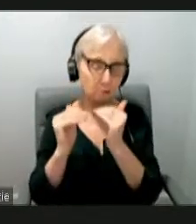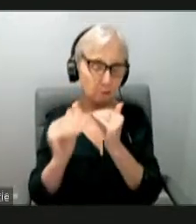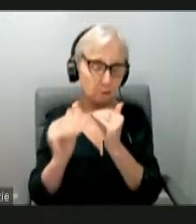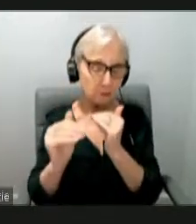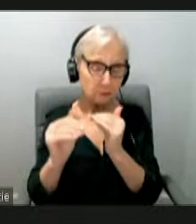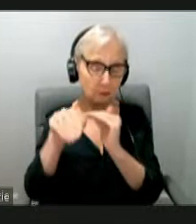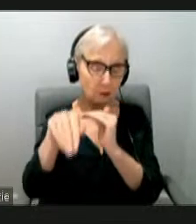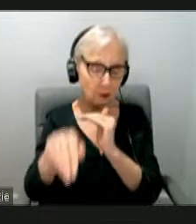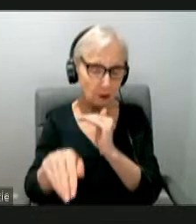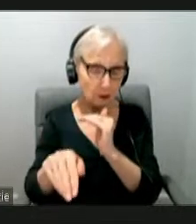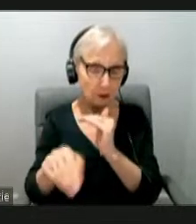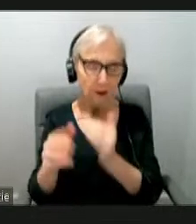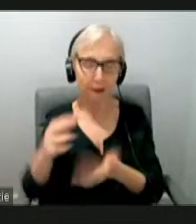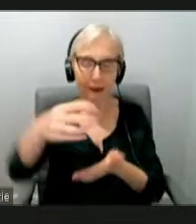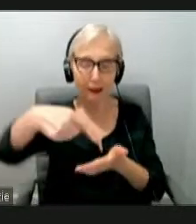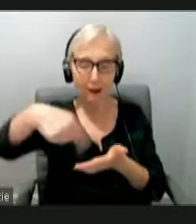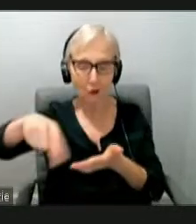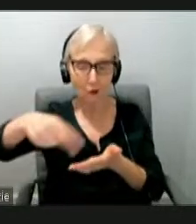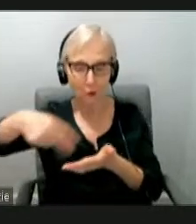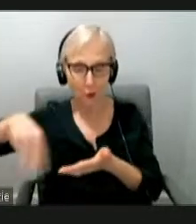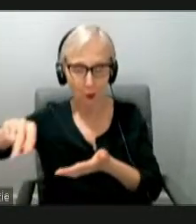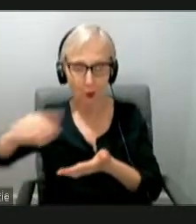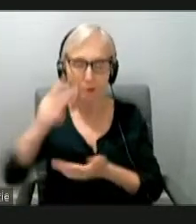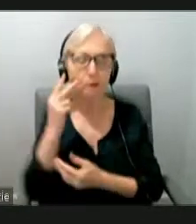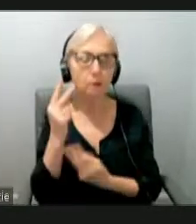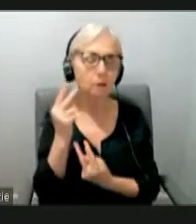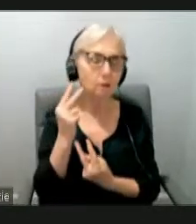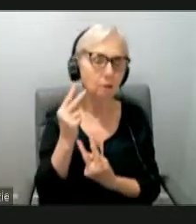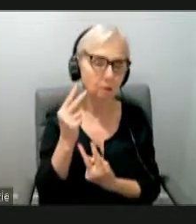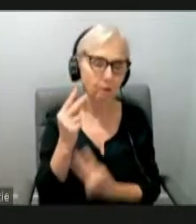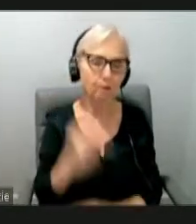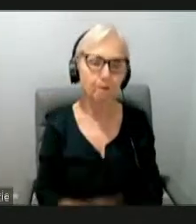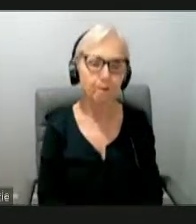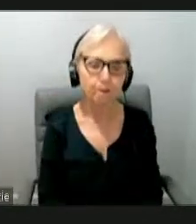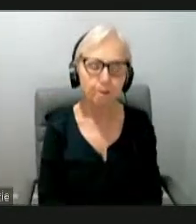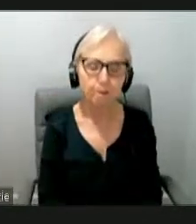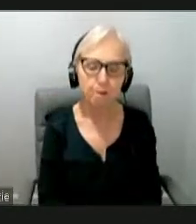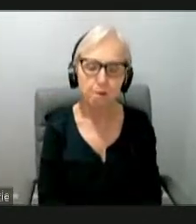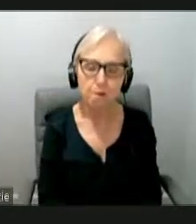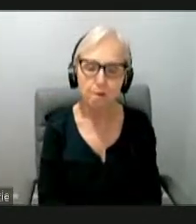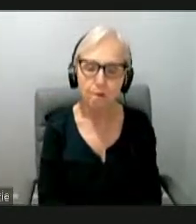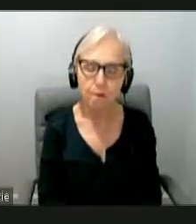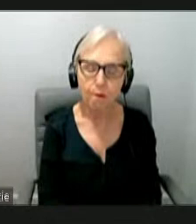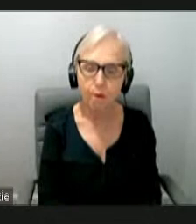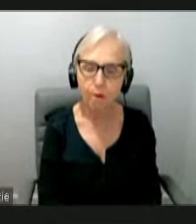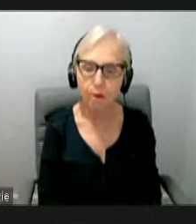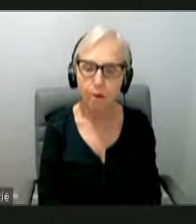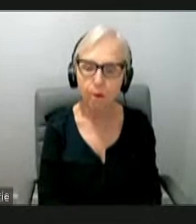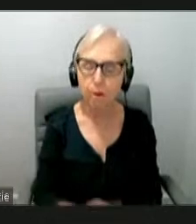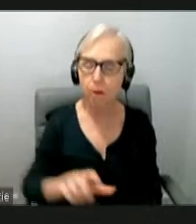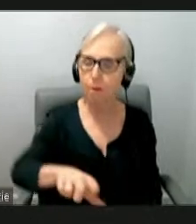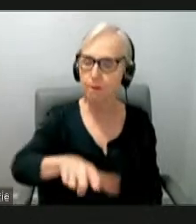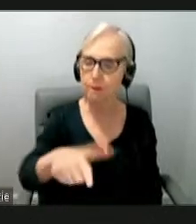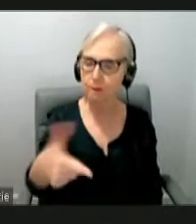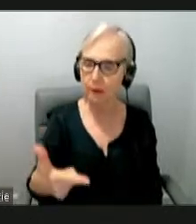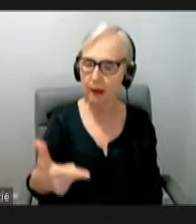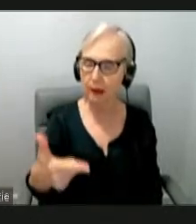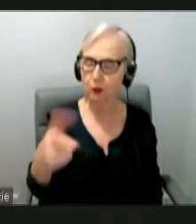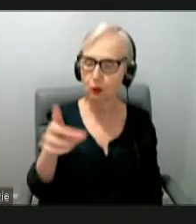to come as we see some of those case trends also stabilizing. With that, I'll hand it over to Director